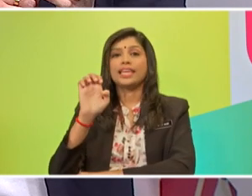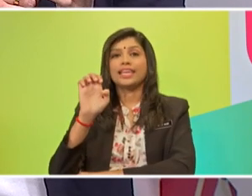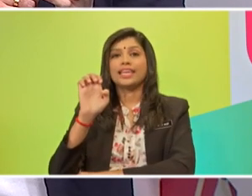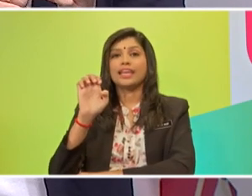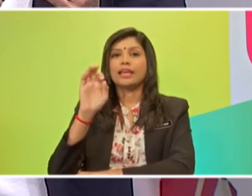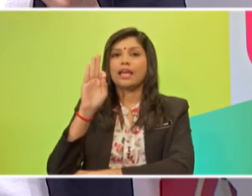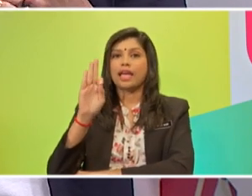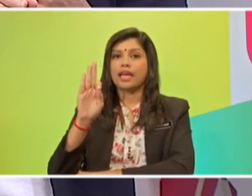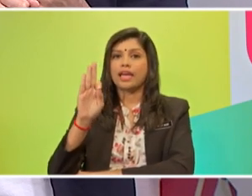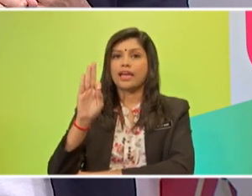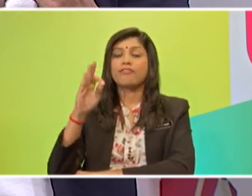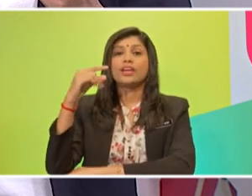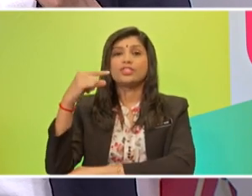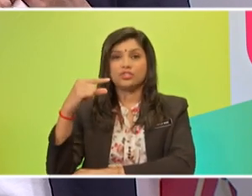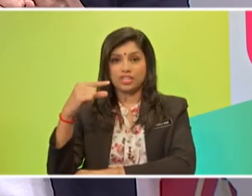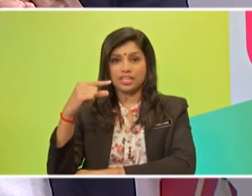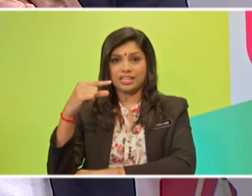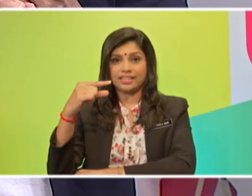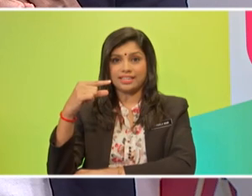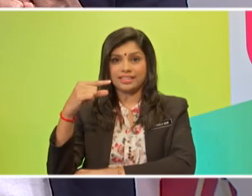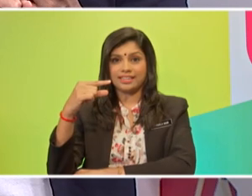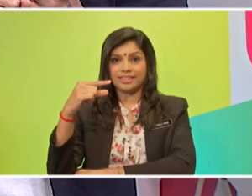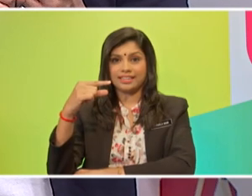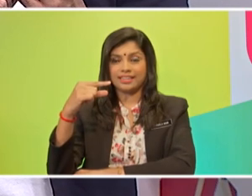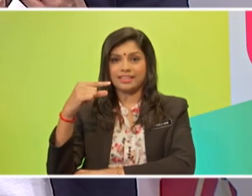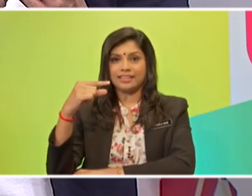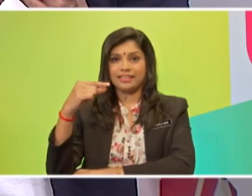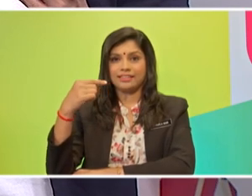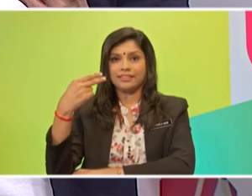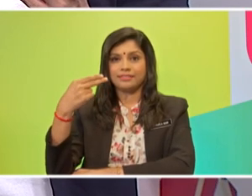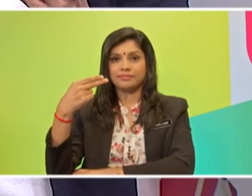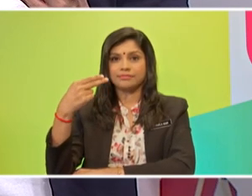E, F, G,